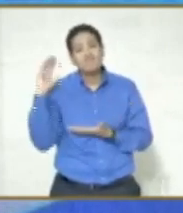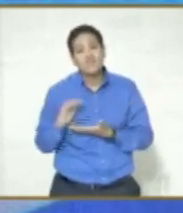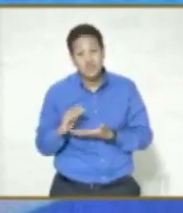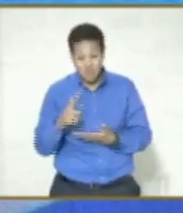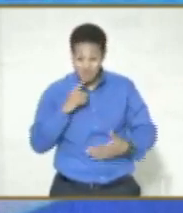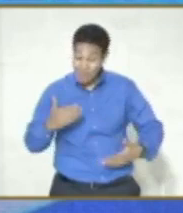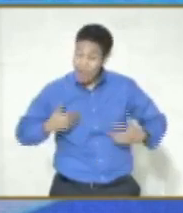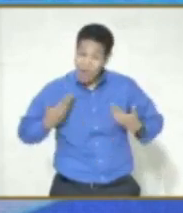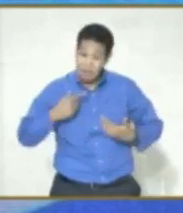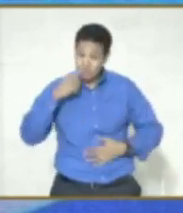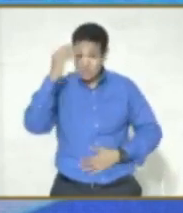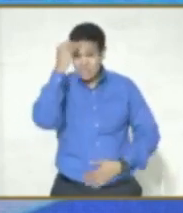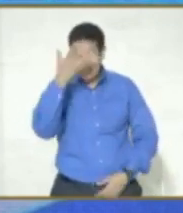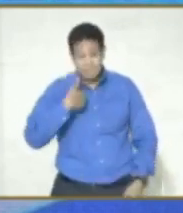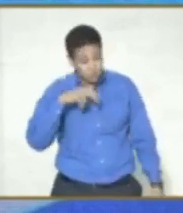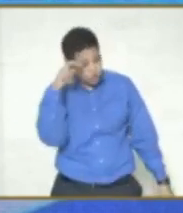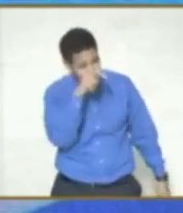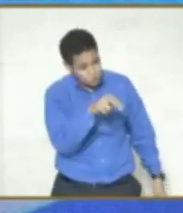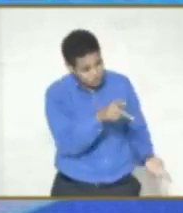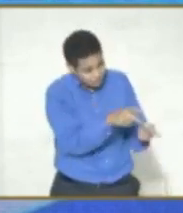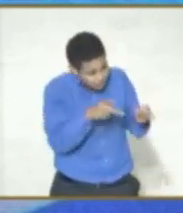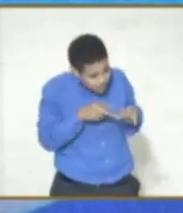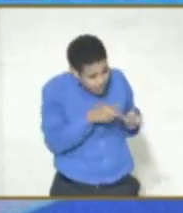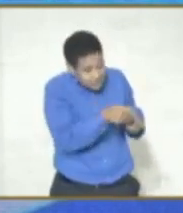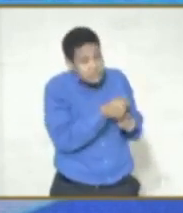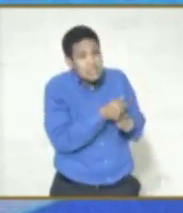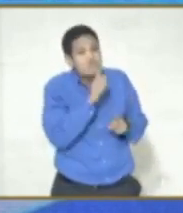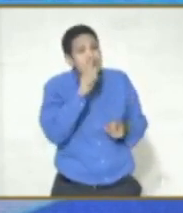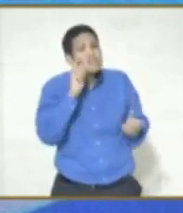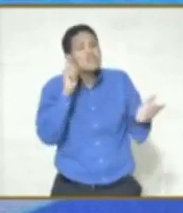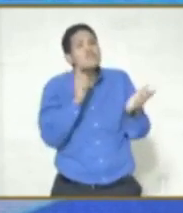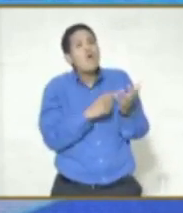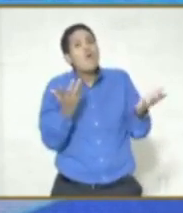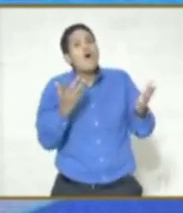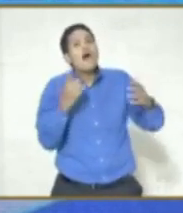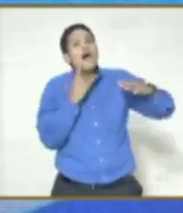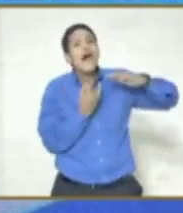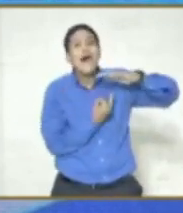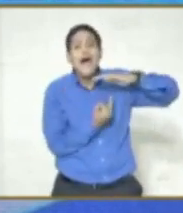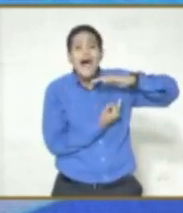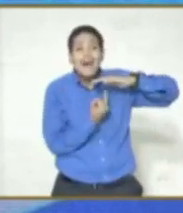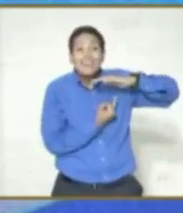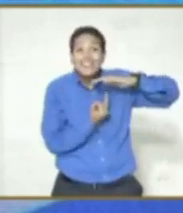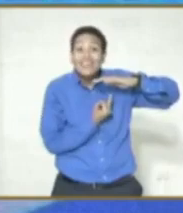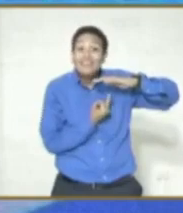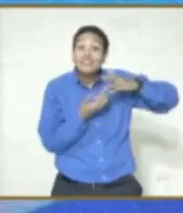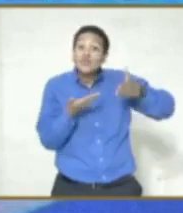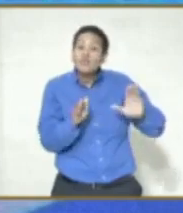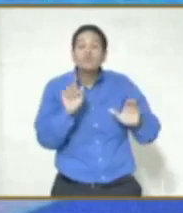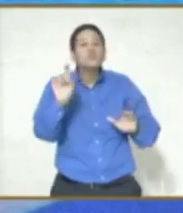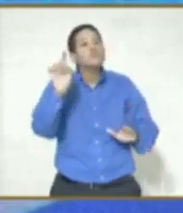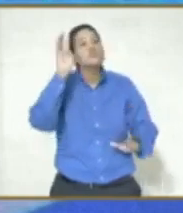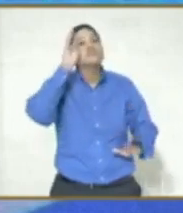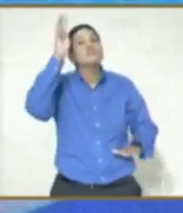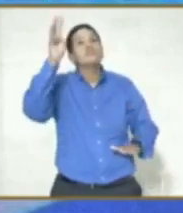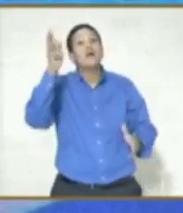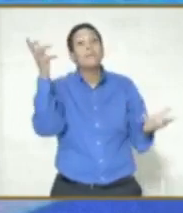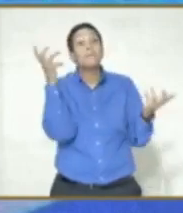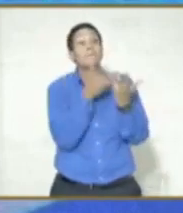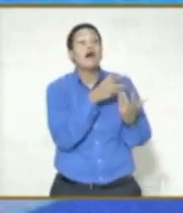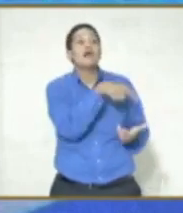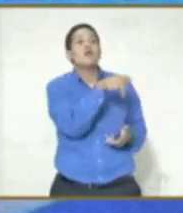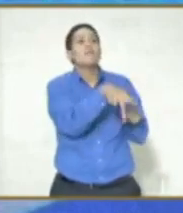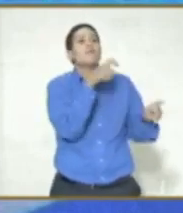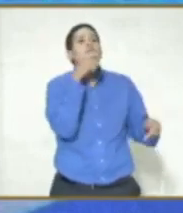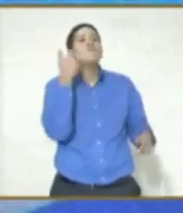having visited the facilities, there was recognition that an isolation unit ought to be created specifically for those persons